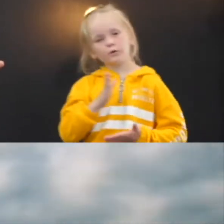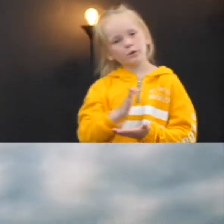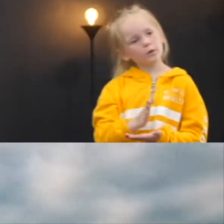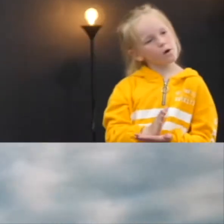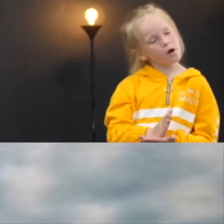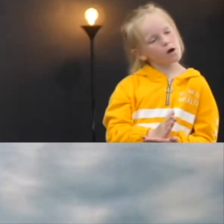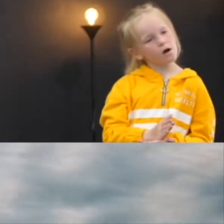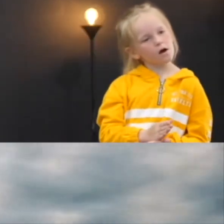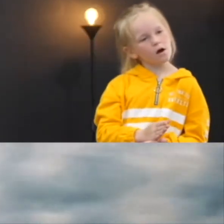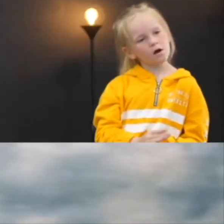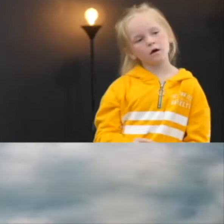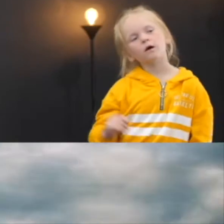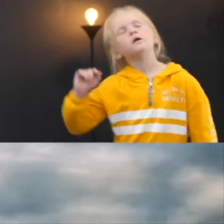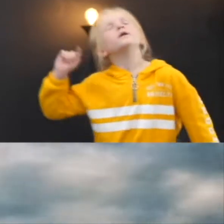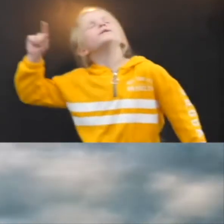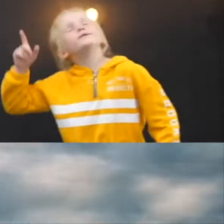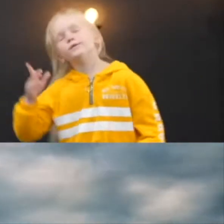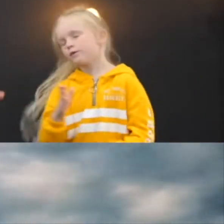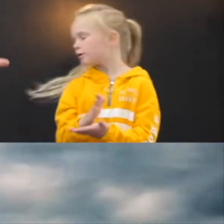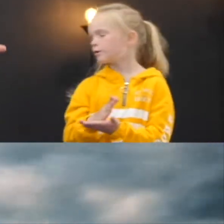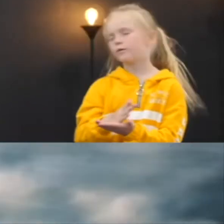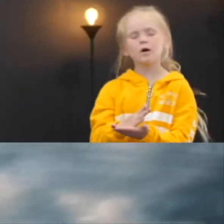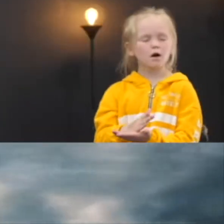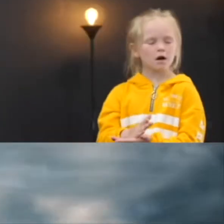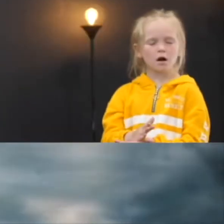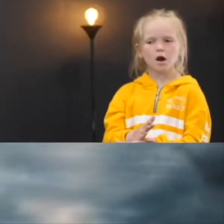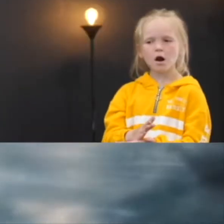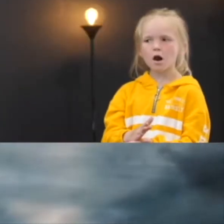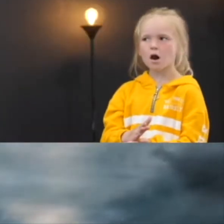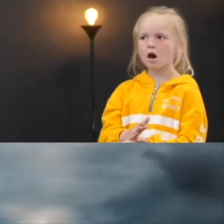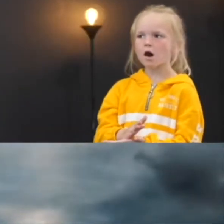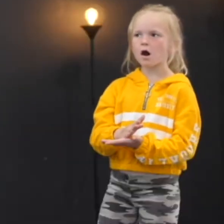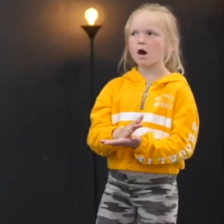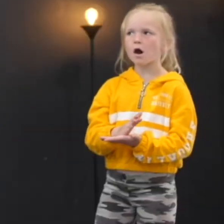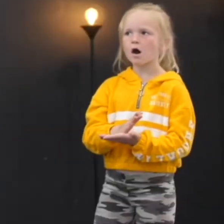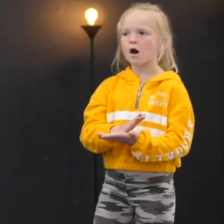It's who you are. It's who you are.